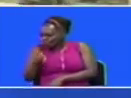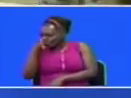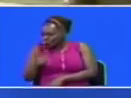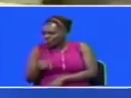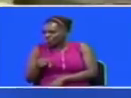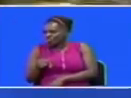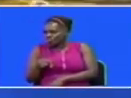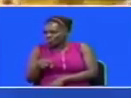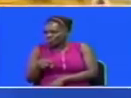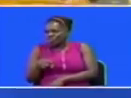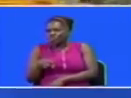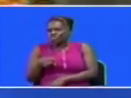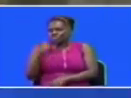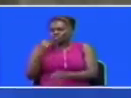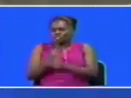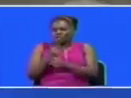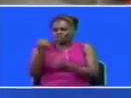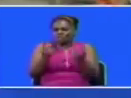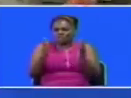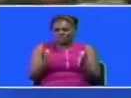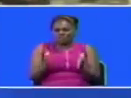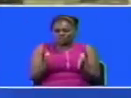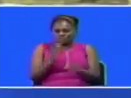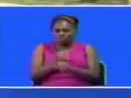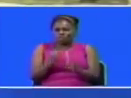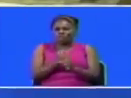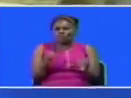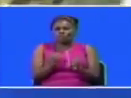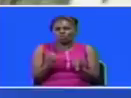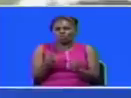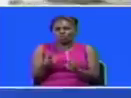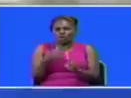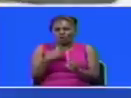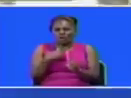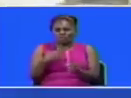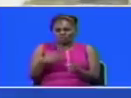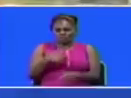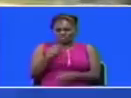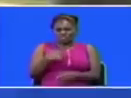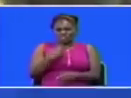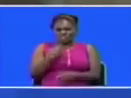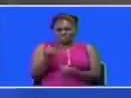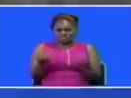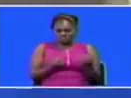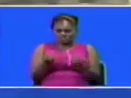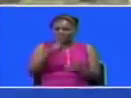here, has rendered jobless matatu drivers and boda-boda riders. Being a town driven by tourism, riding a tuk-tuk has